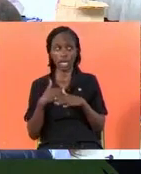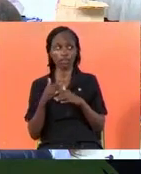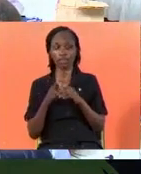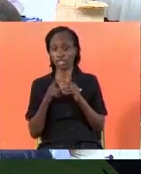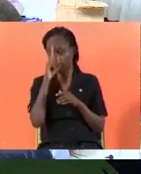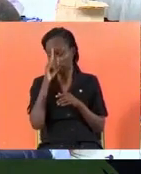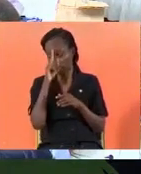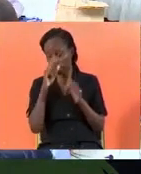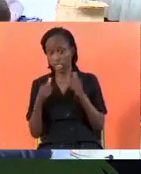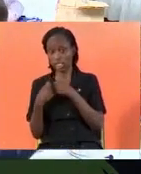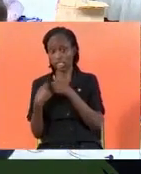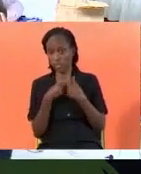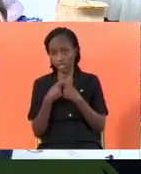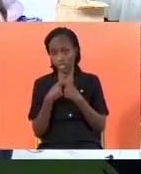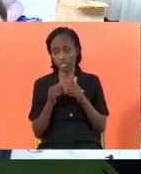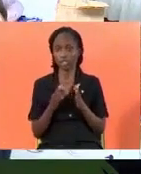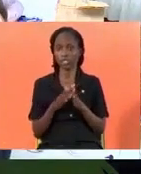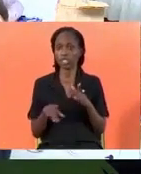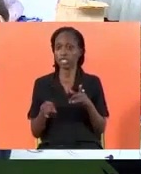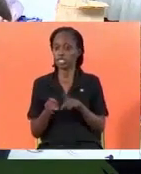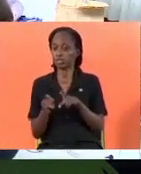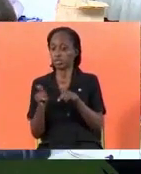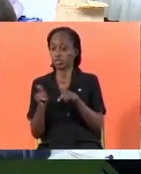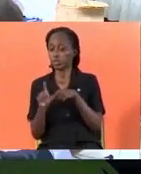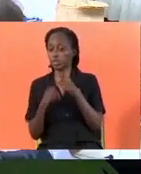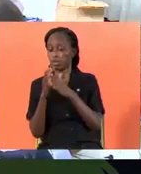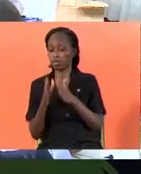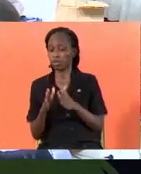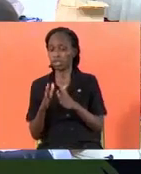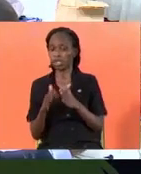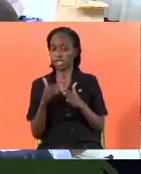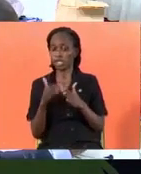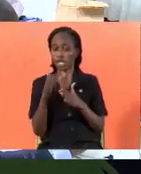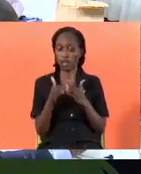forward, the journalists, after having a SWOT analysis,